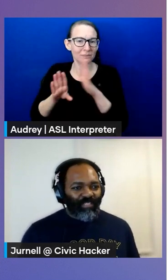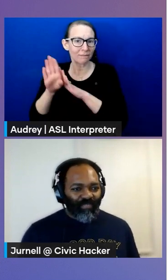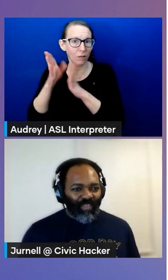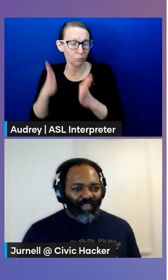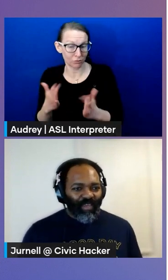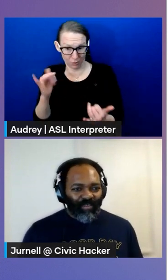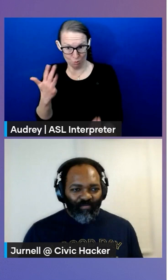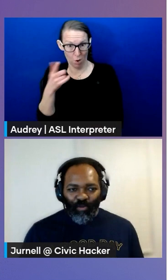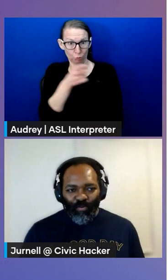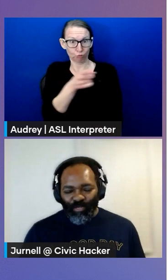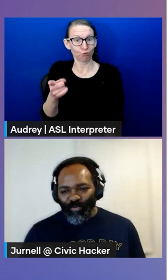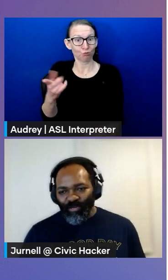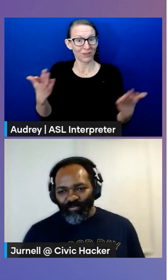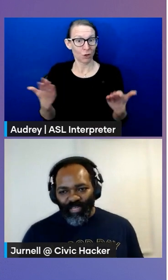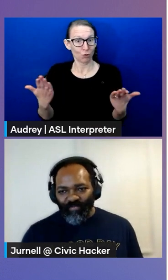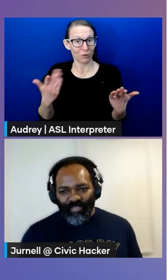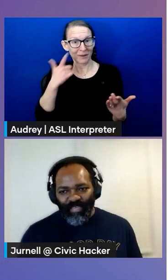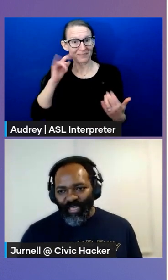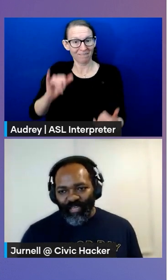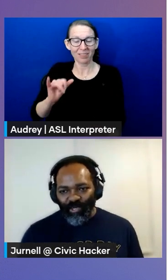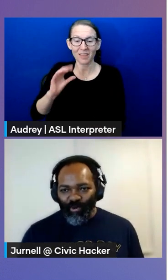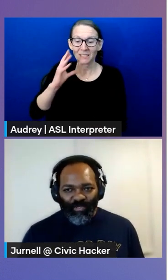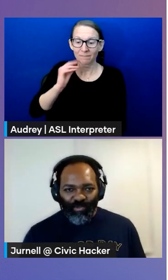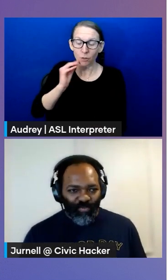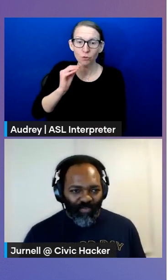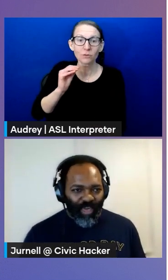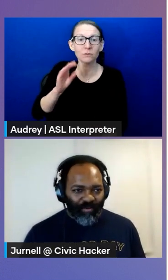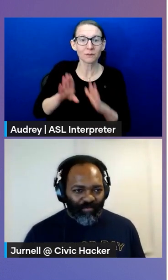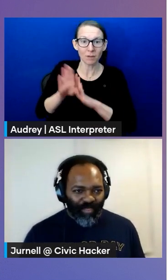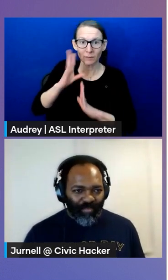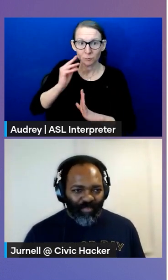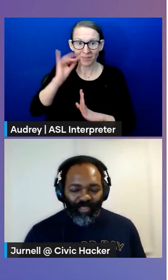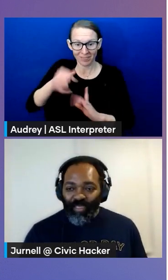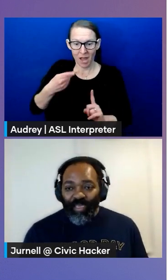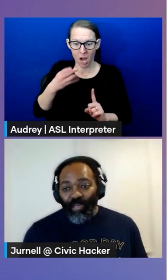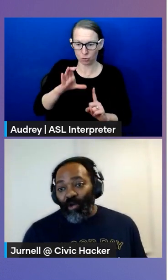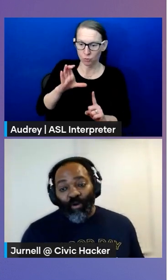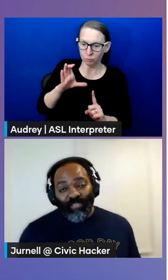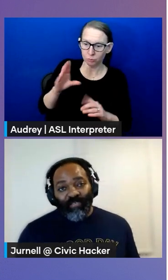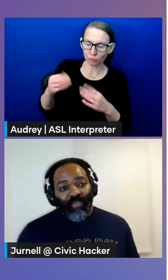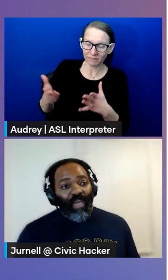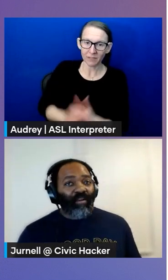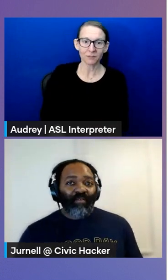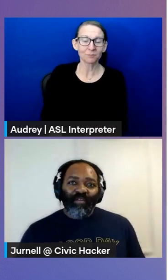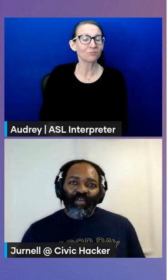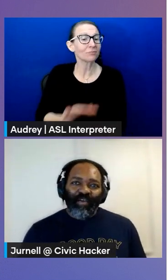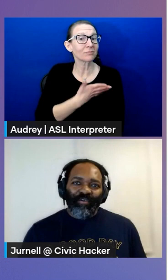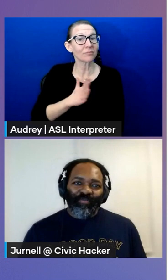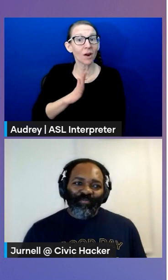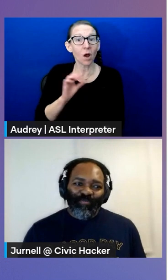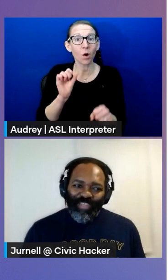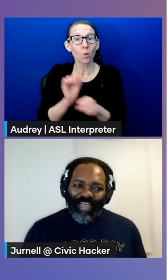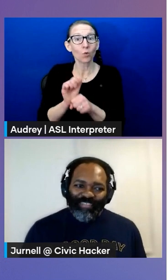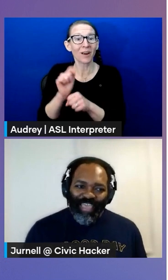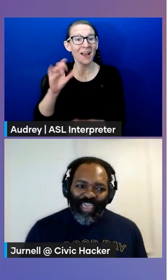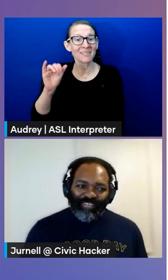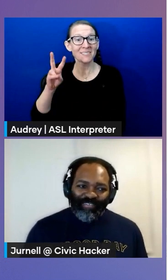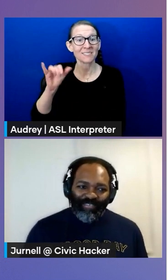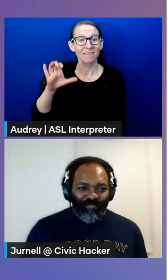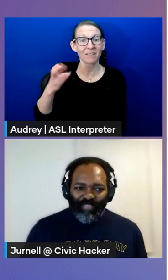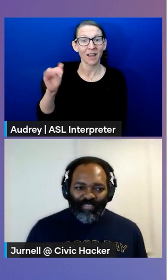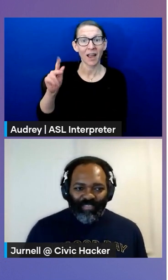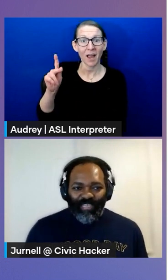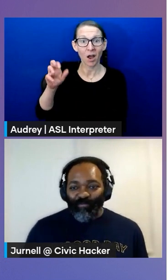is because of the developer experience of DevX that HashiCorp's tools provide. Okay. In our work at Civic Hacker, we realized